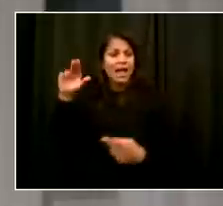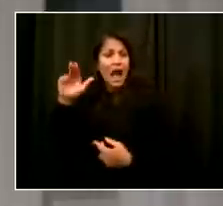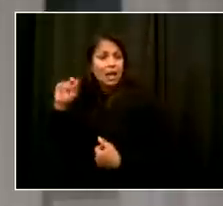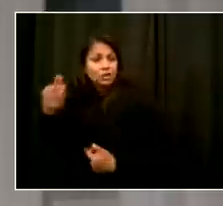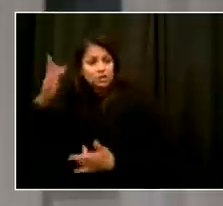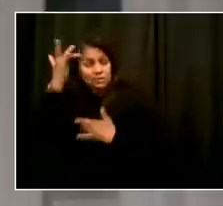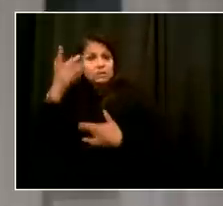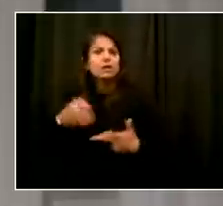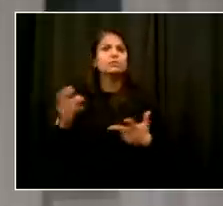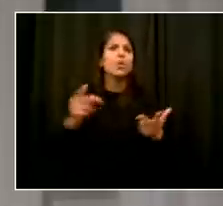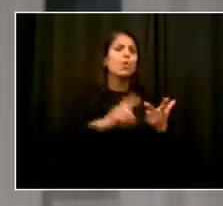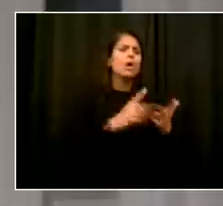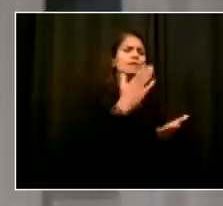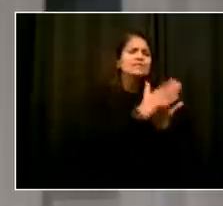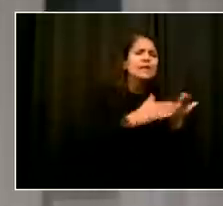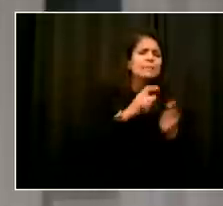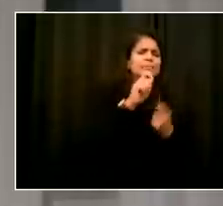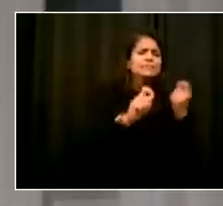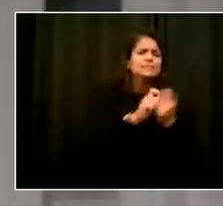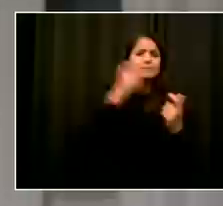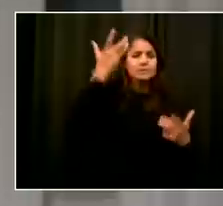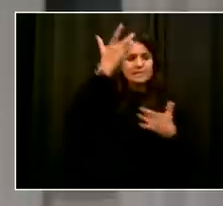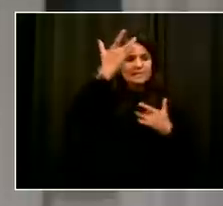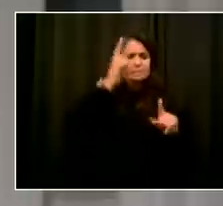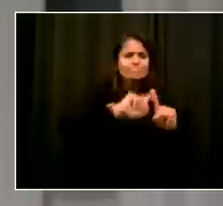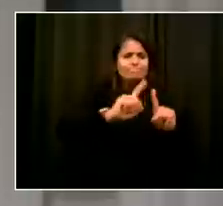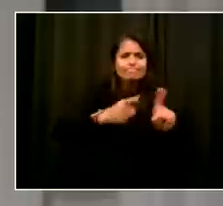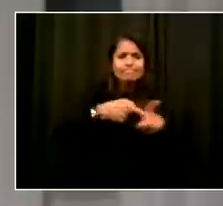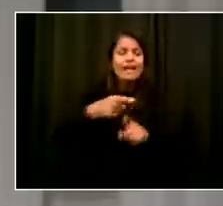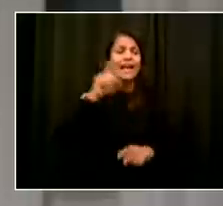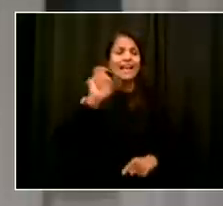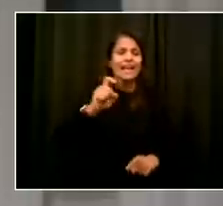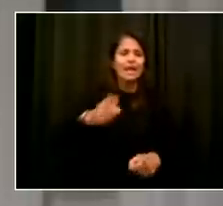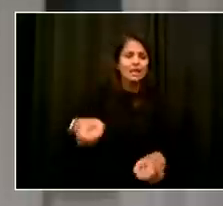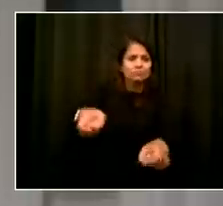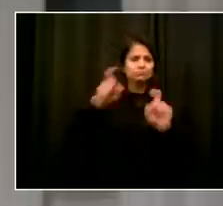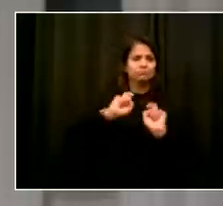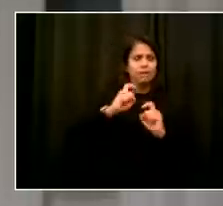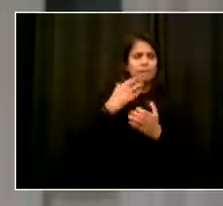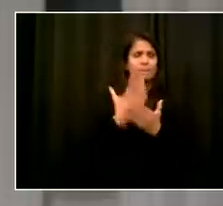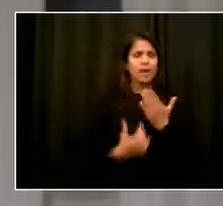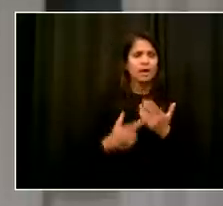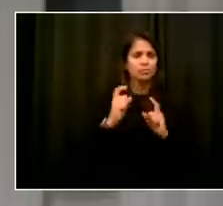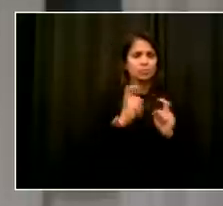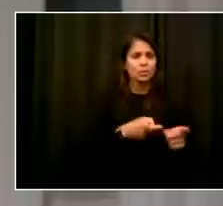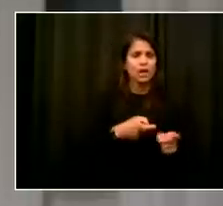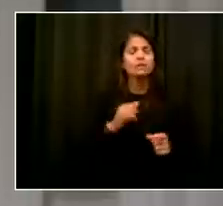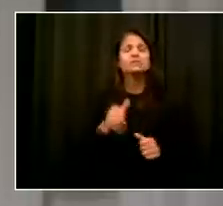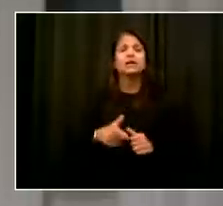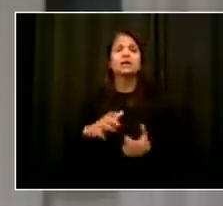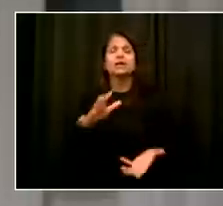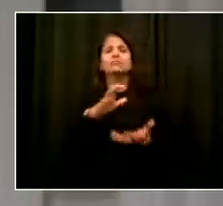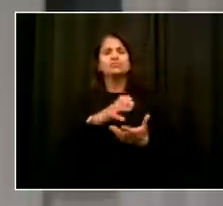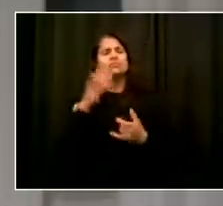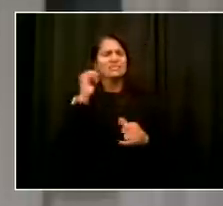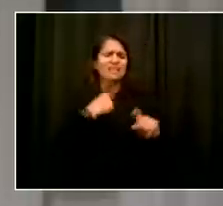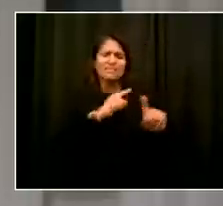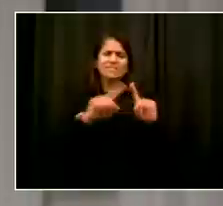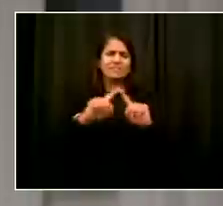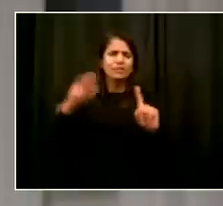launching. This campaign can help me, essential workers, and countless other New Yorkers get through the holidays and get to see a